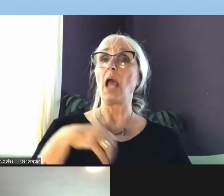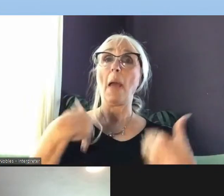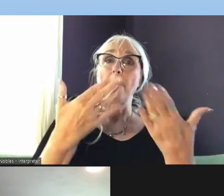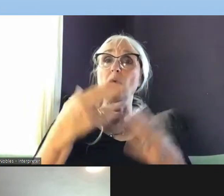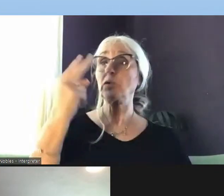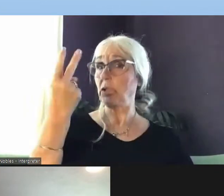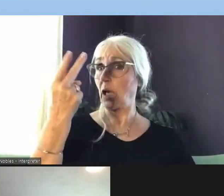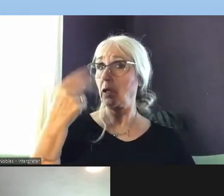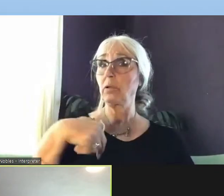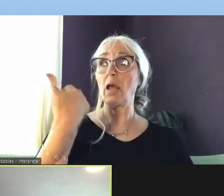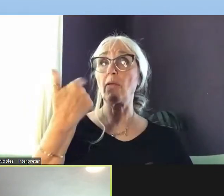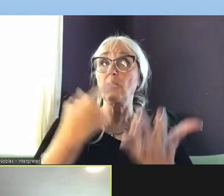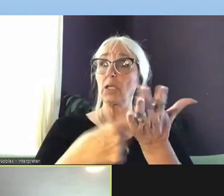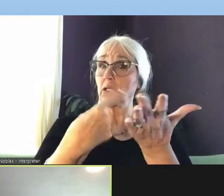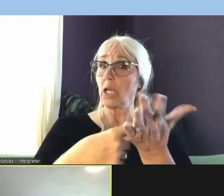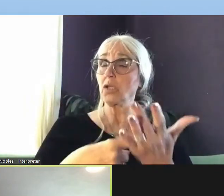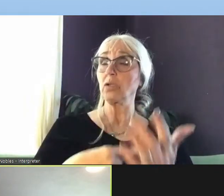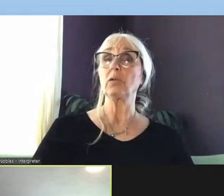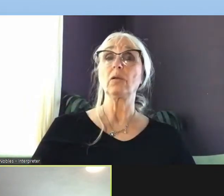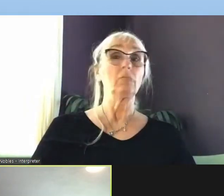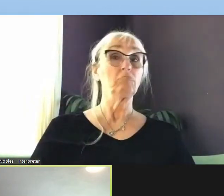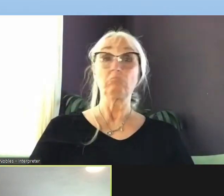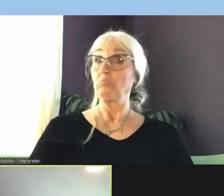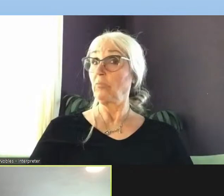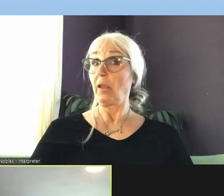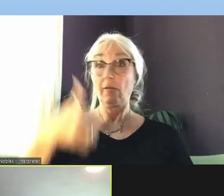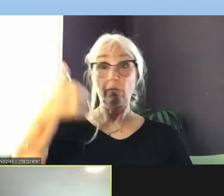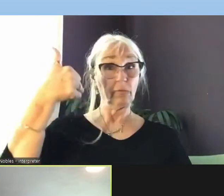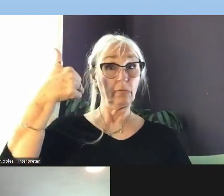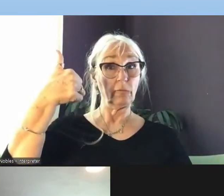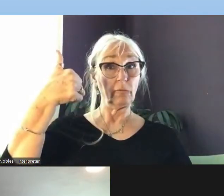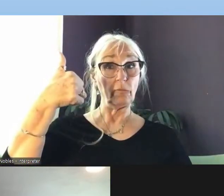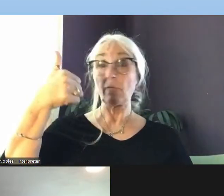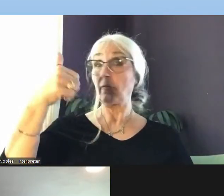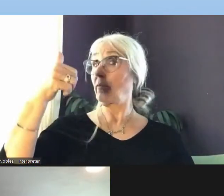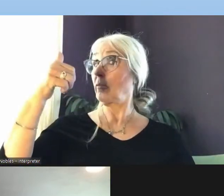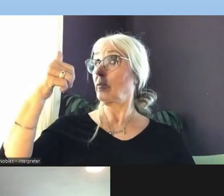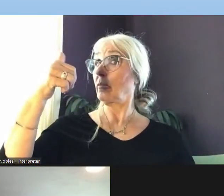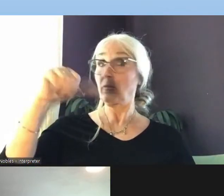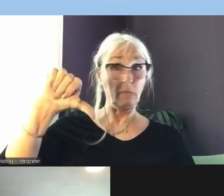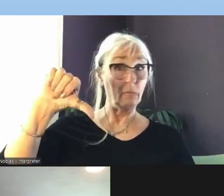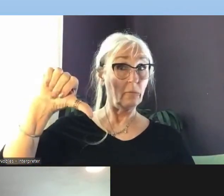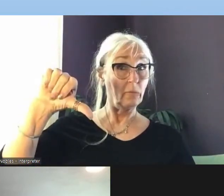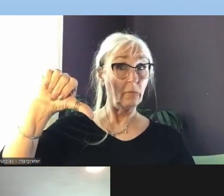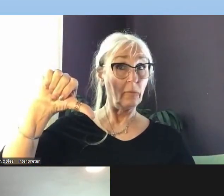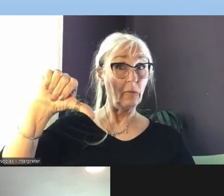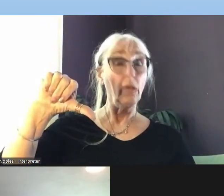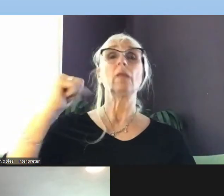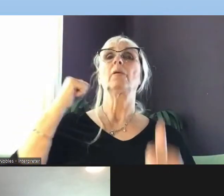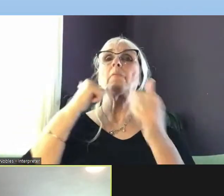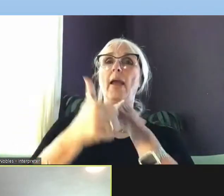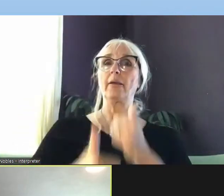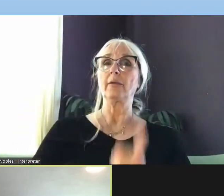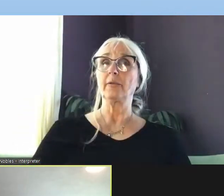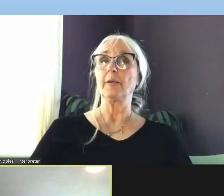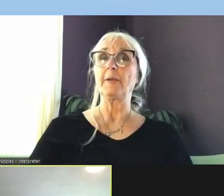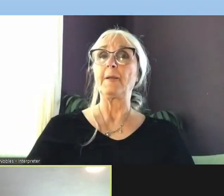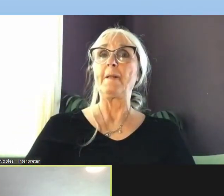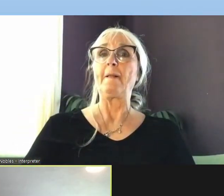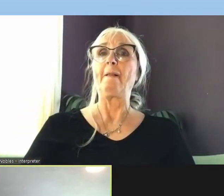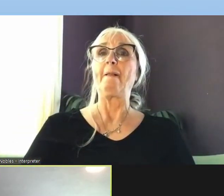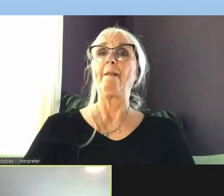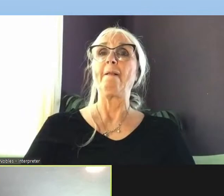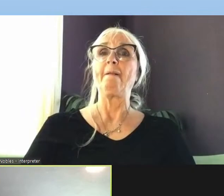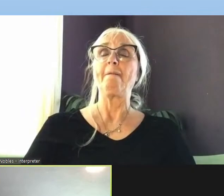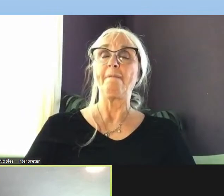other discussion? No other discussion. All in favor say aye. Aye. Opposed? Pass. M3, discussion